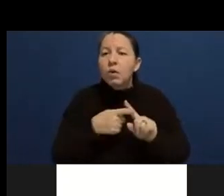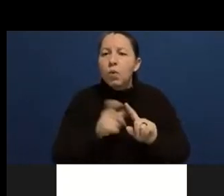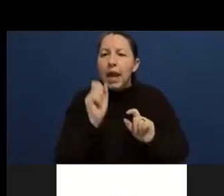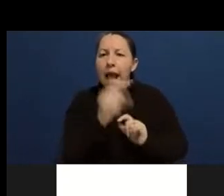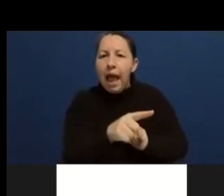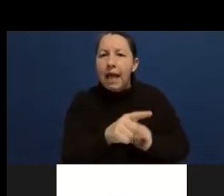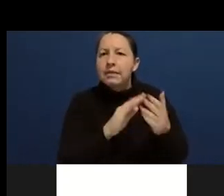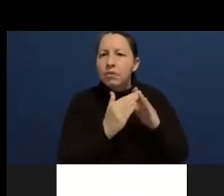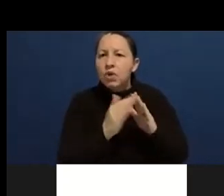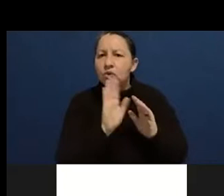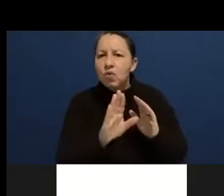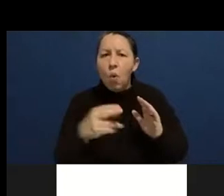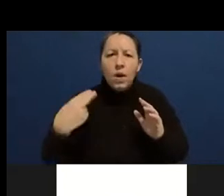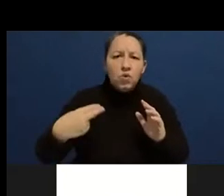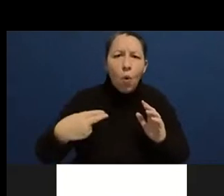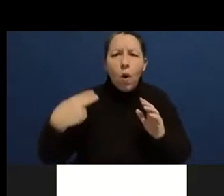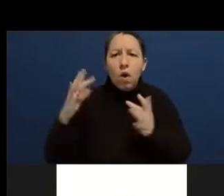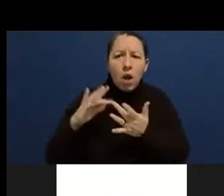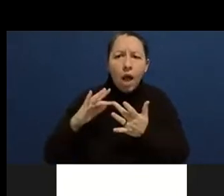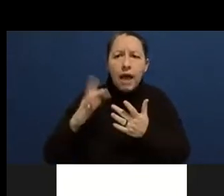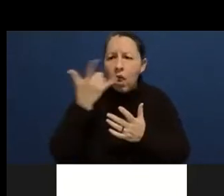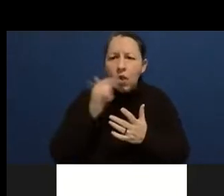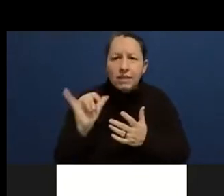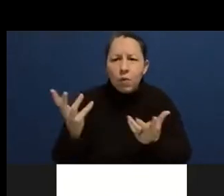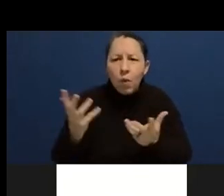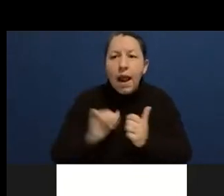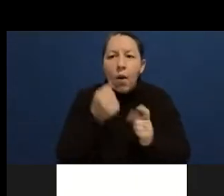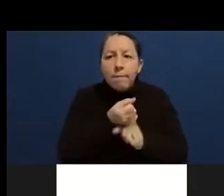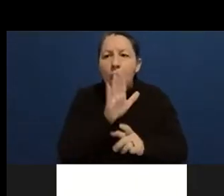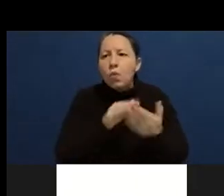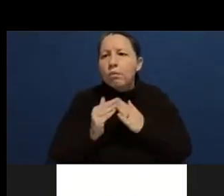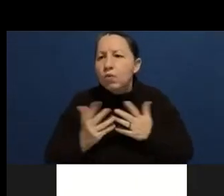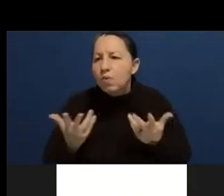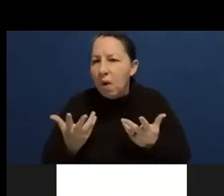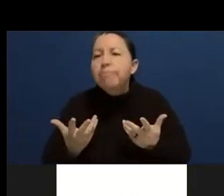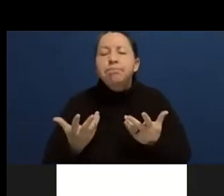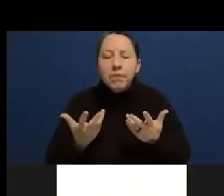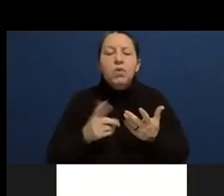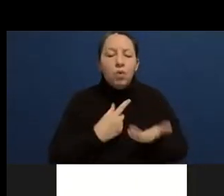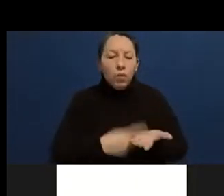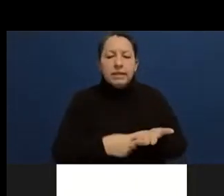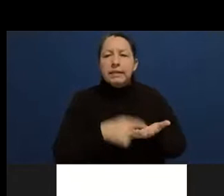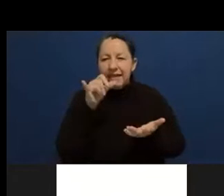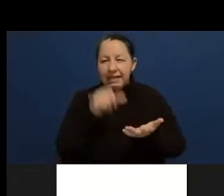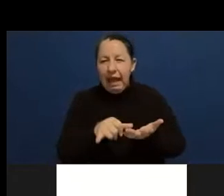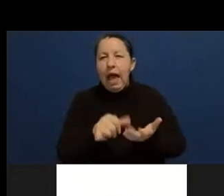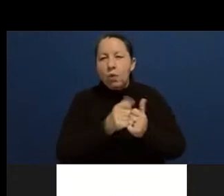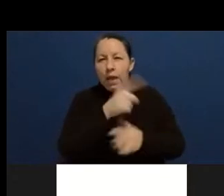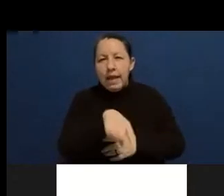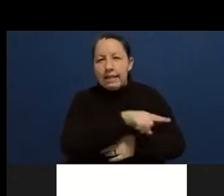look like? How has it impacted your community? And then that we begin to do our work around that so that they can look at how to heal